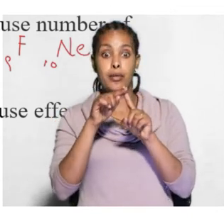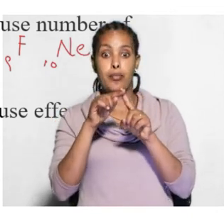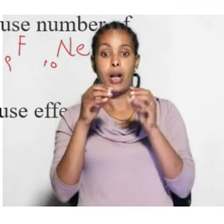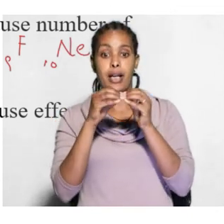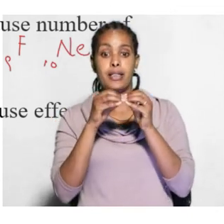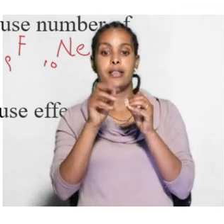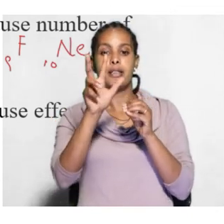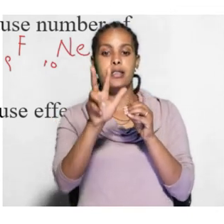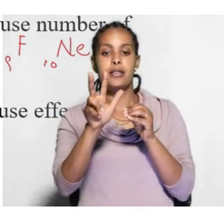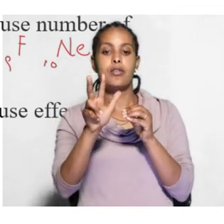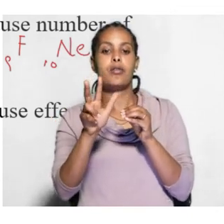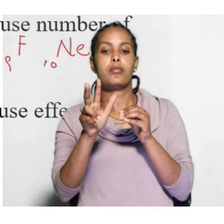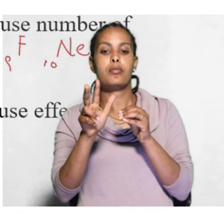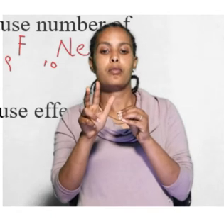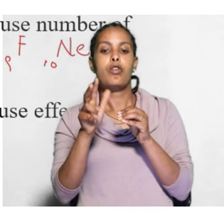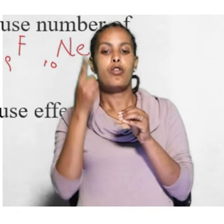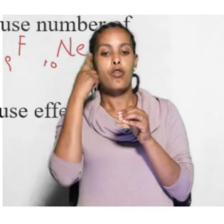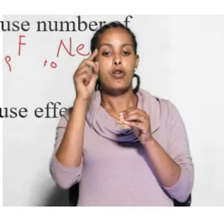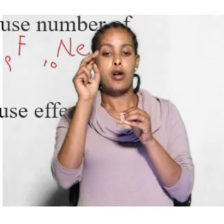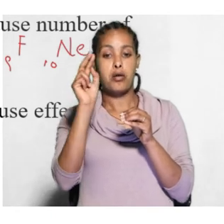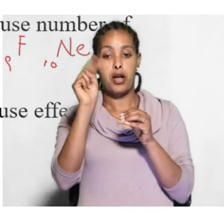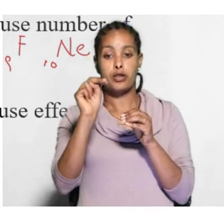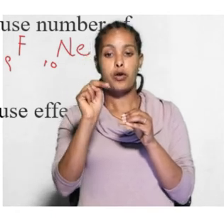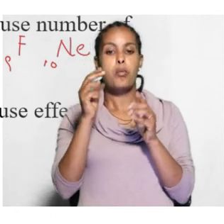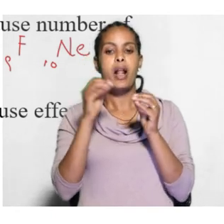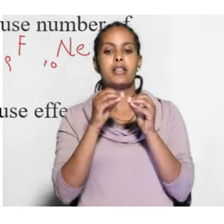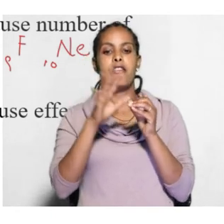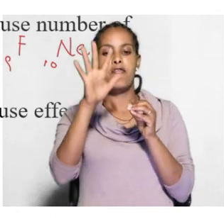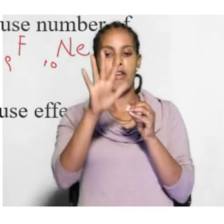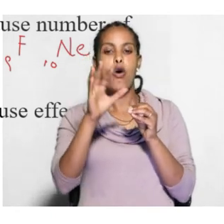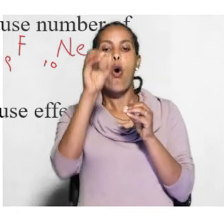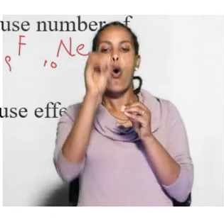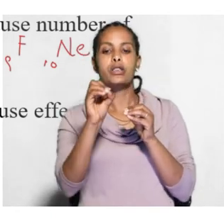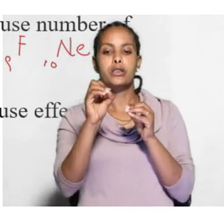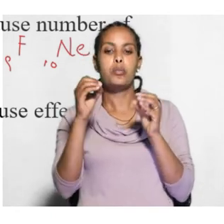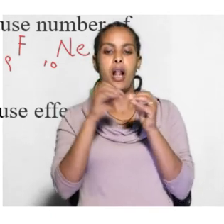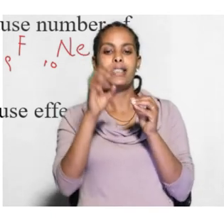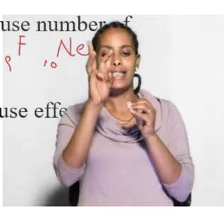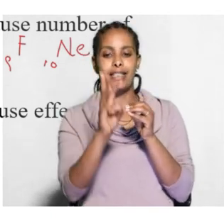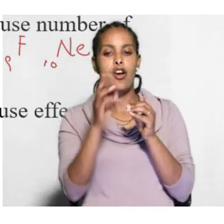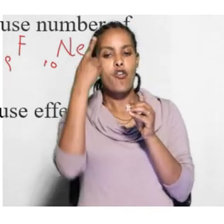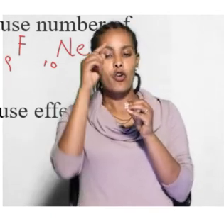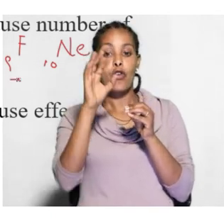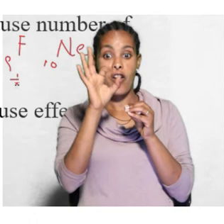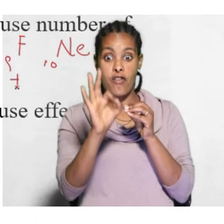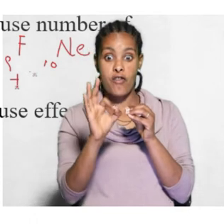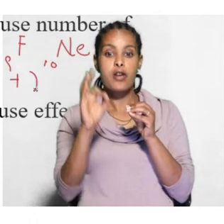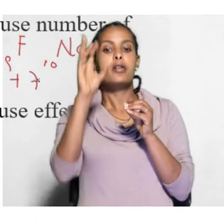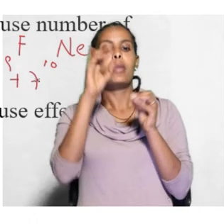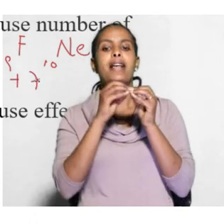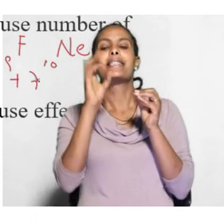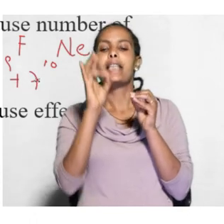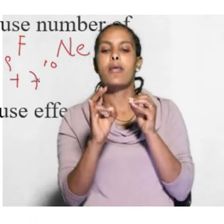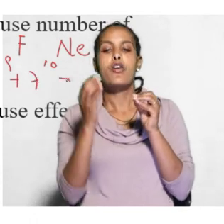plus 3. For carbon, plus 4. For nitrogen, plus 5. For oxygen, plus 6. For fluorine, plus